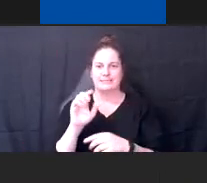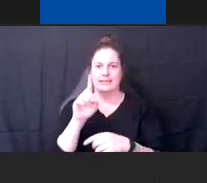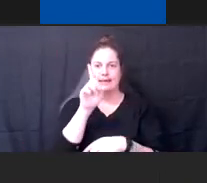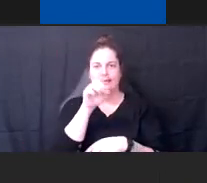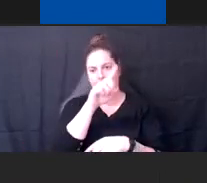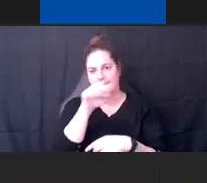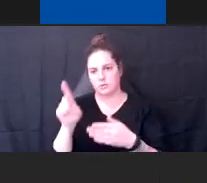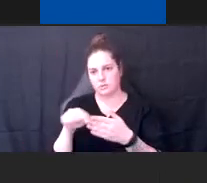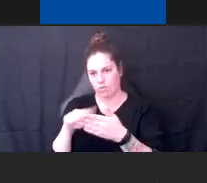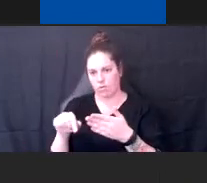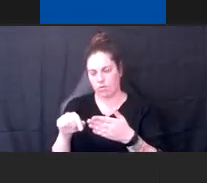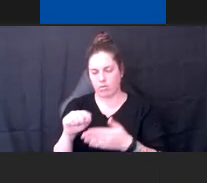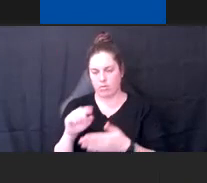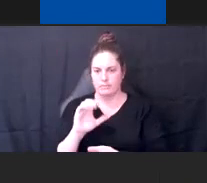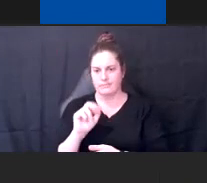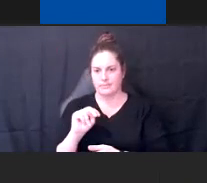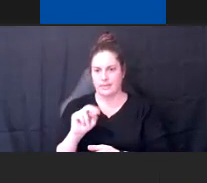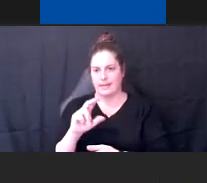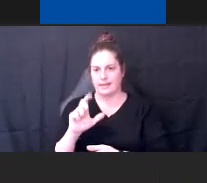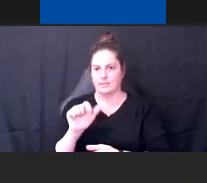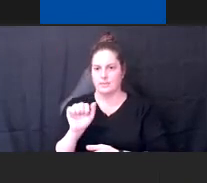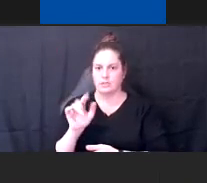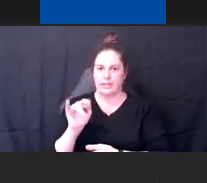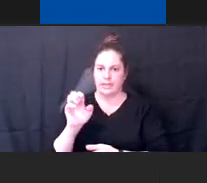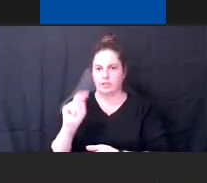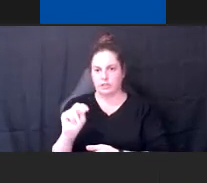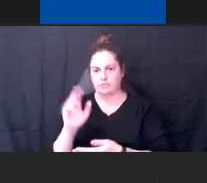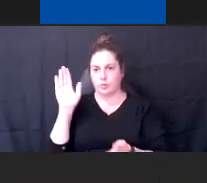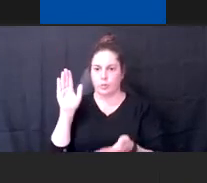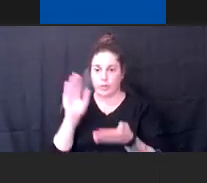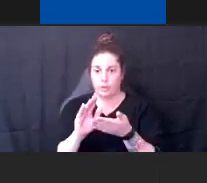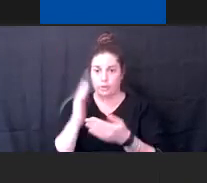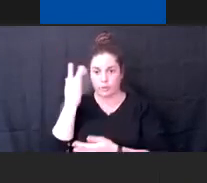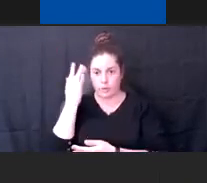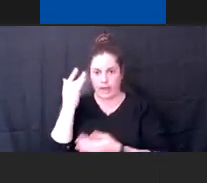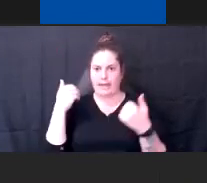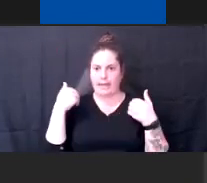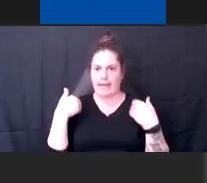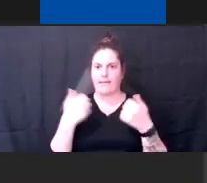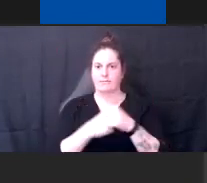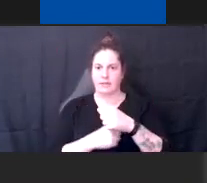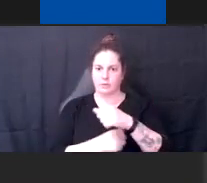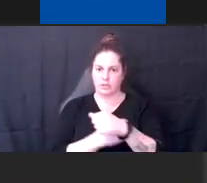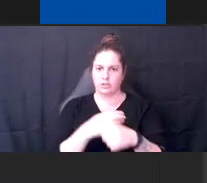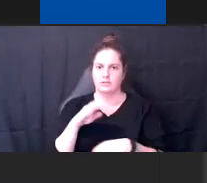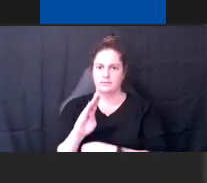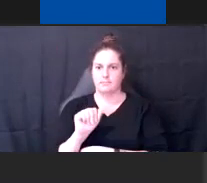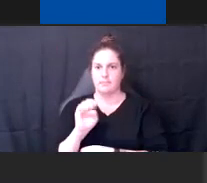um, some factors in common. All right.